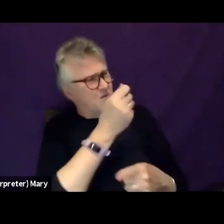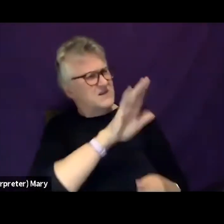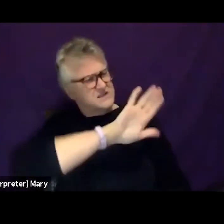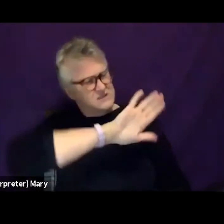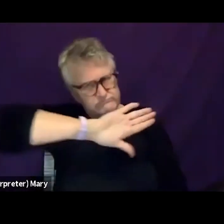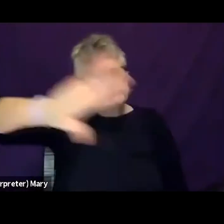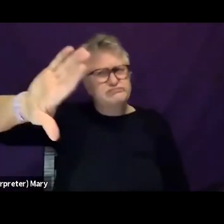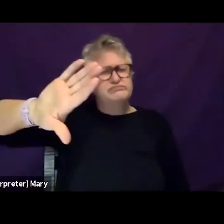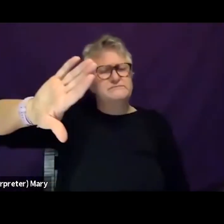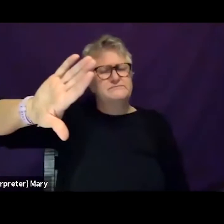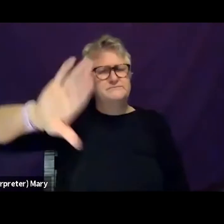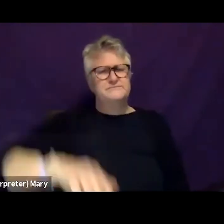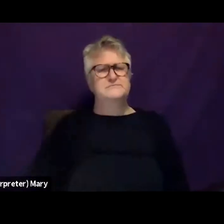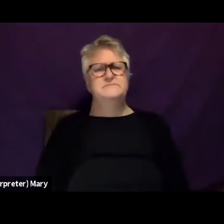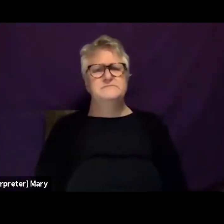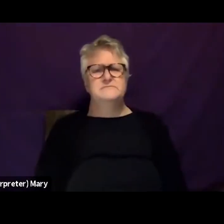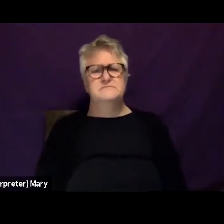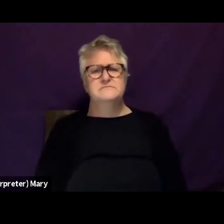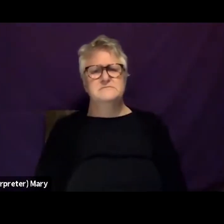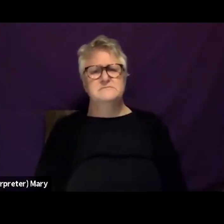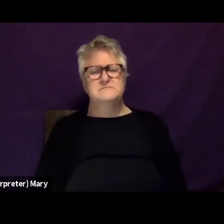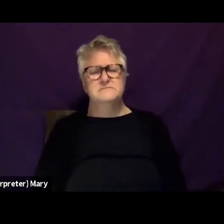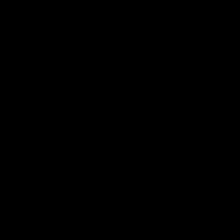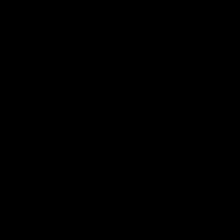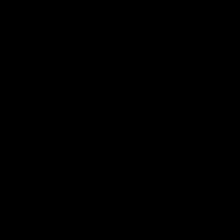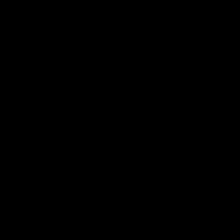Screen share.